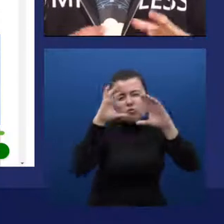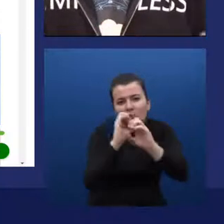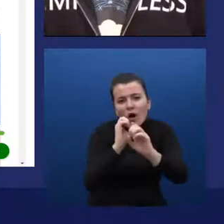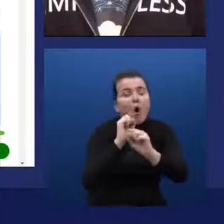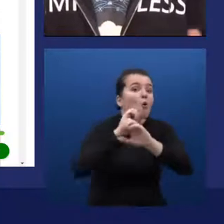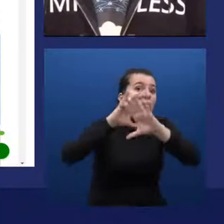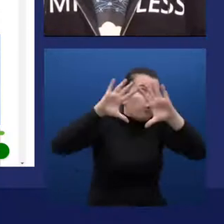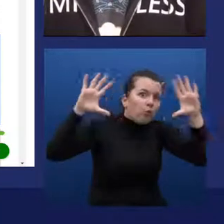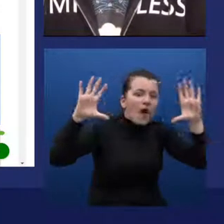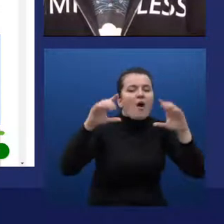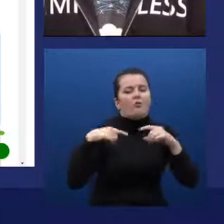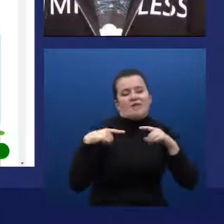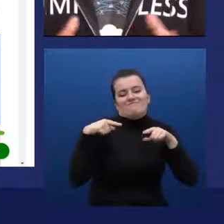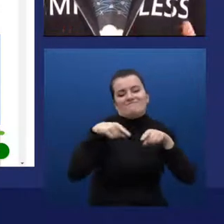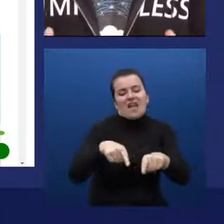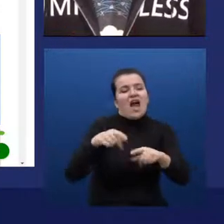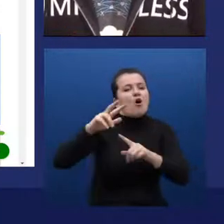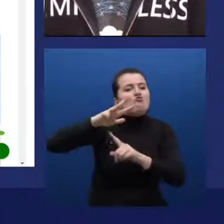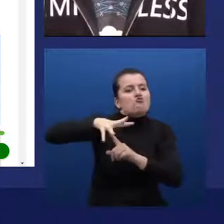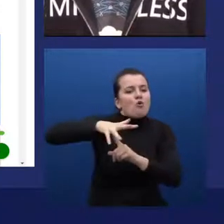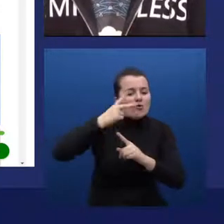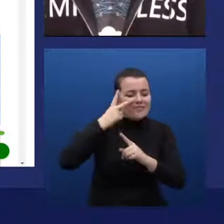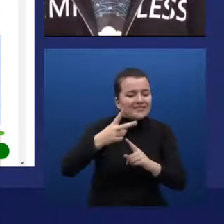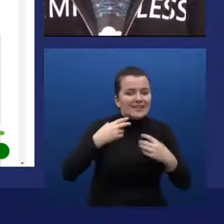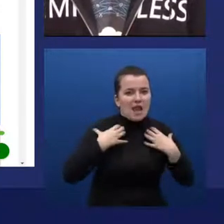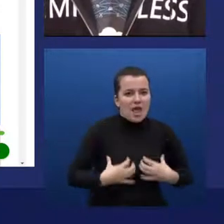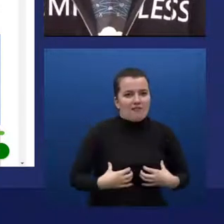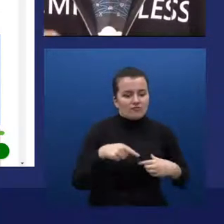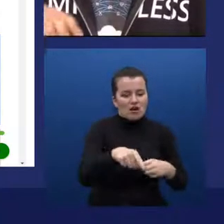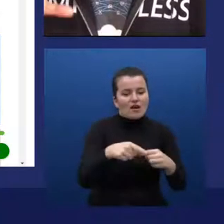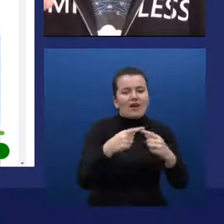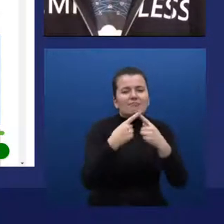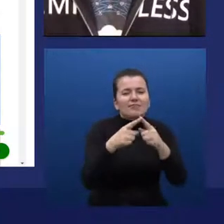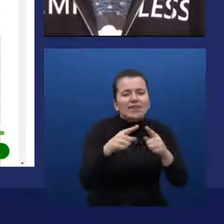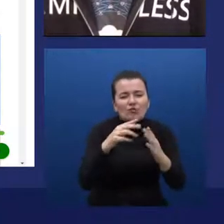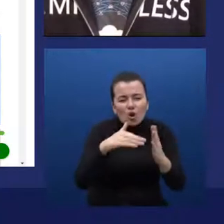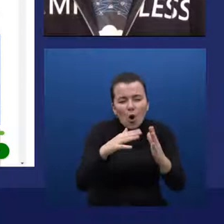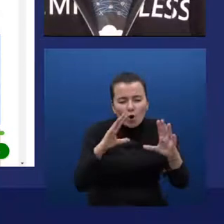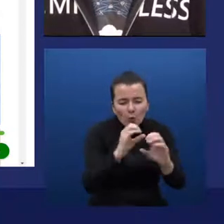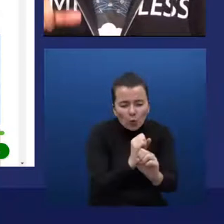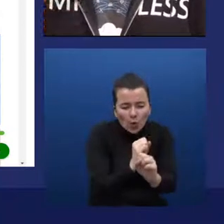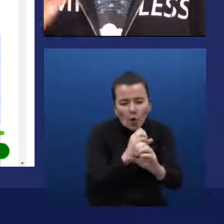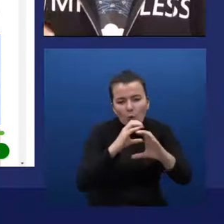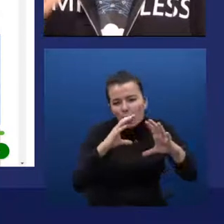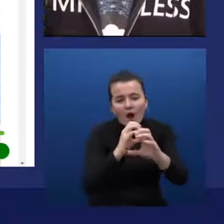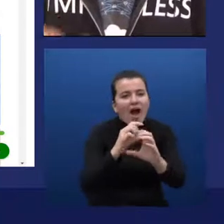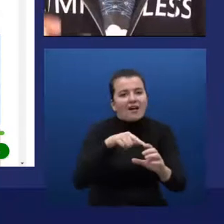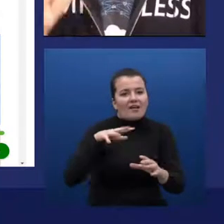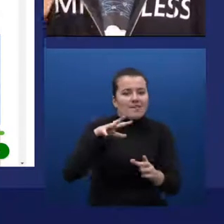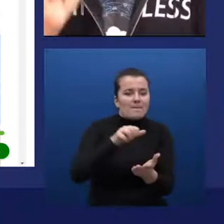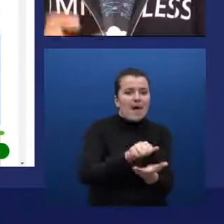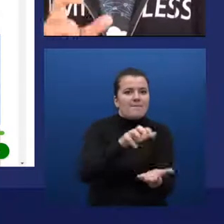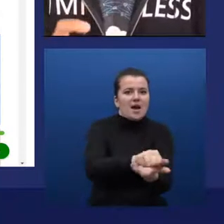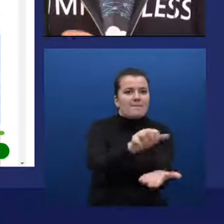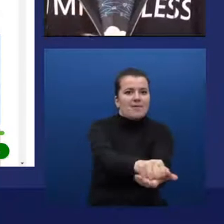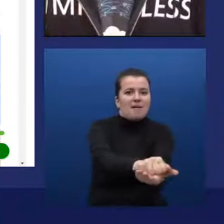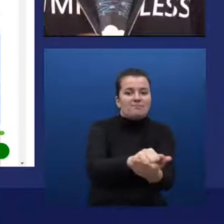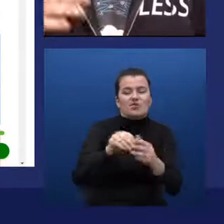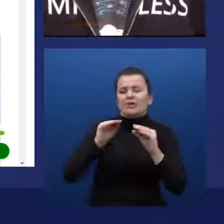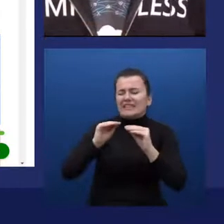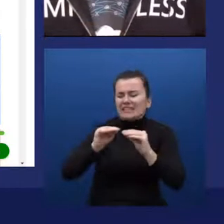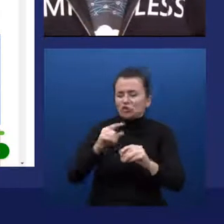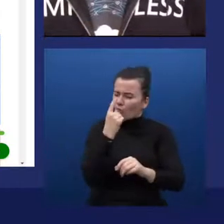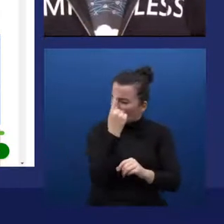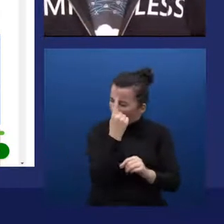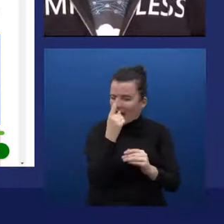the learnings for the solution in terms of custom vision.ai was the whole aspect of learning to identify the one object